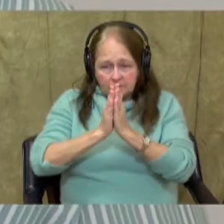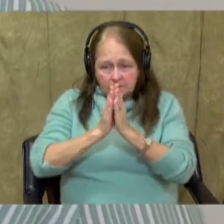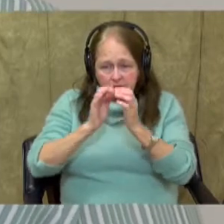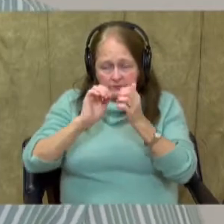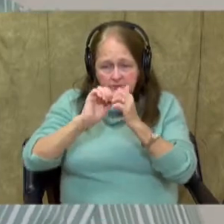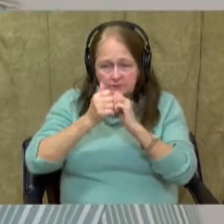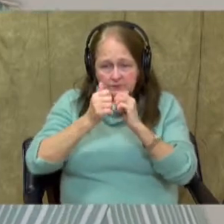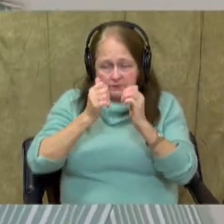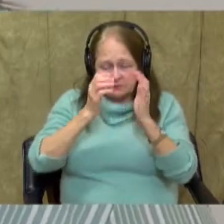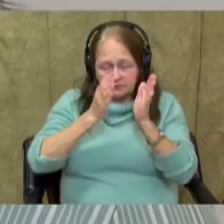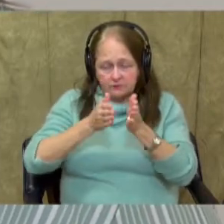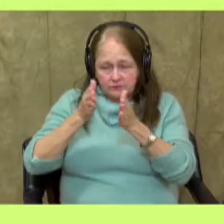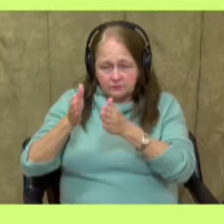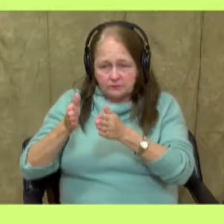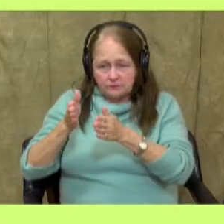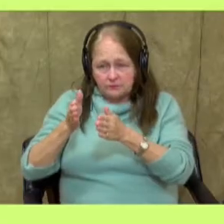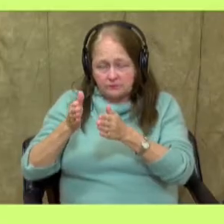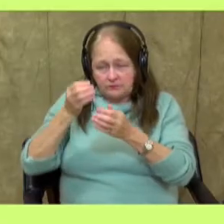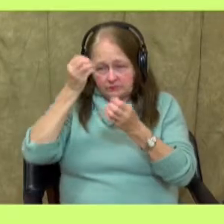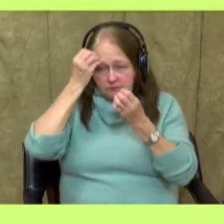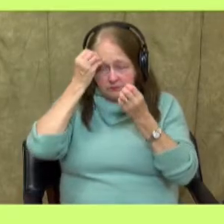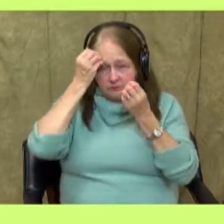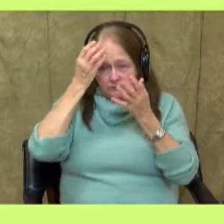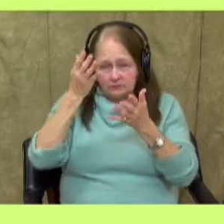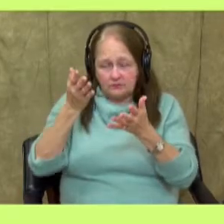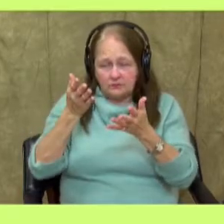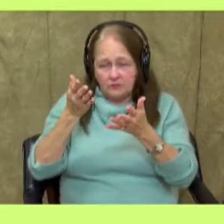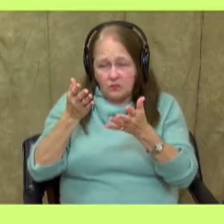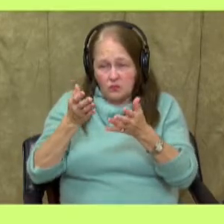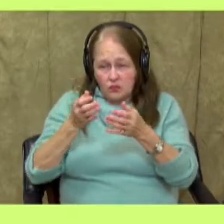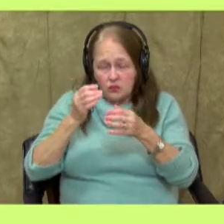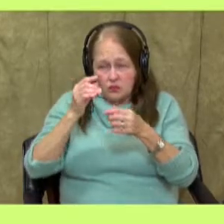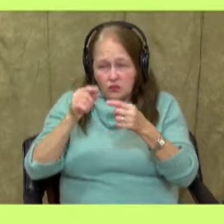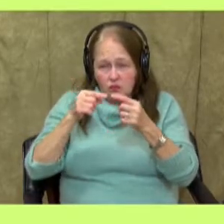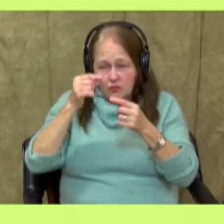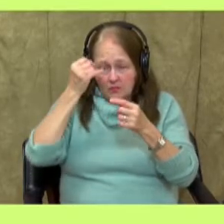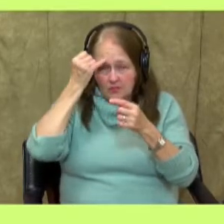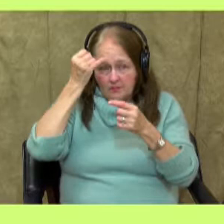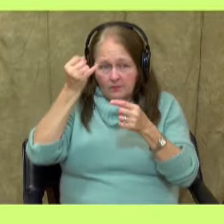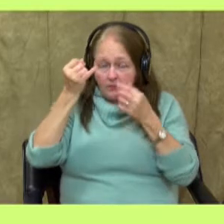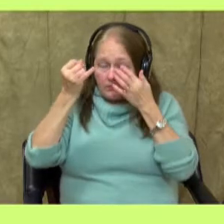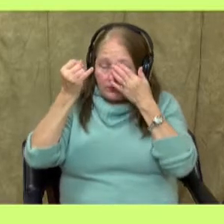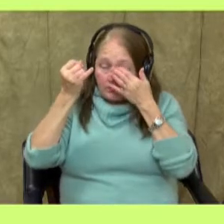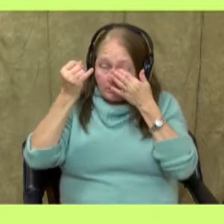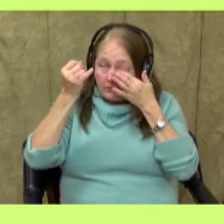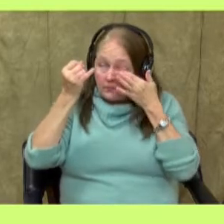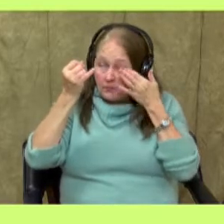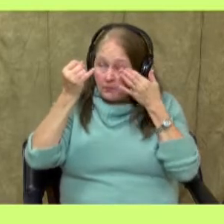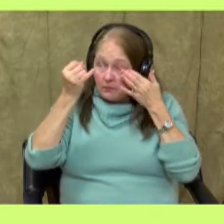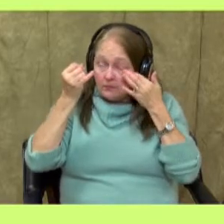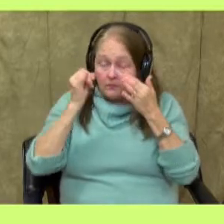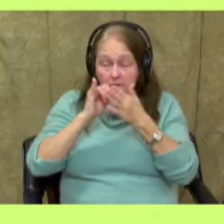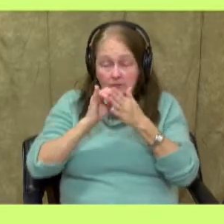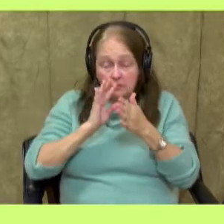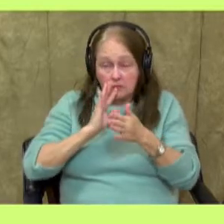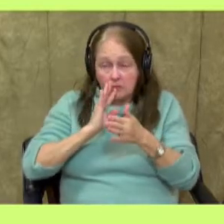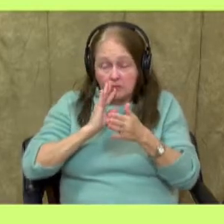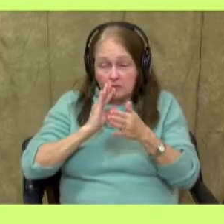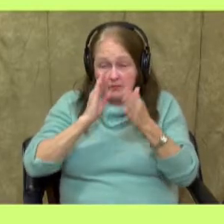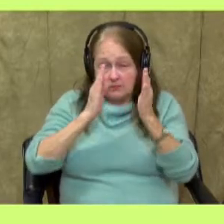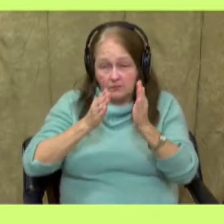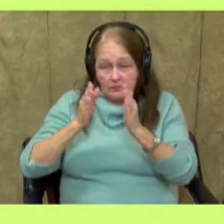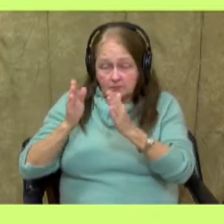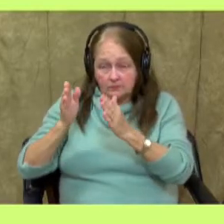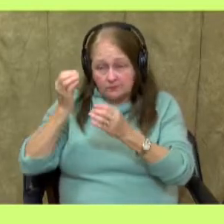understand how to organize information, think more clearly, and express ideas more effectively. Now, speaking of